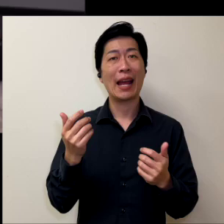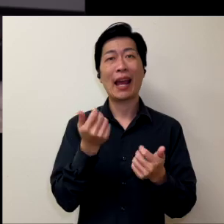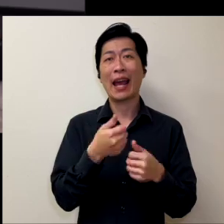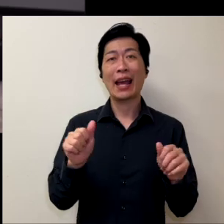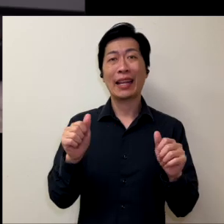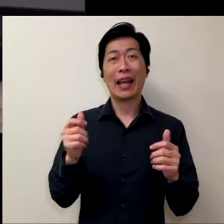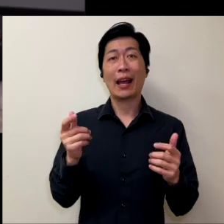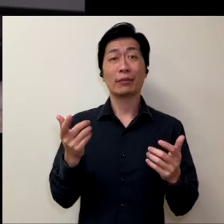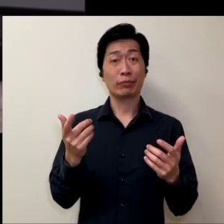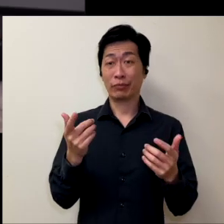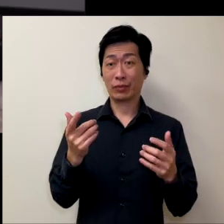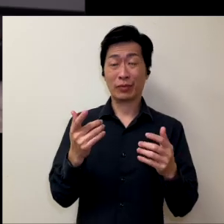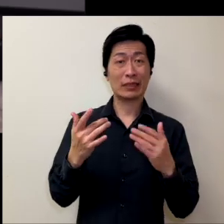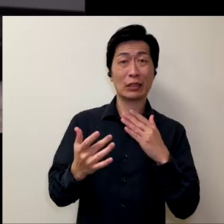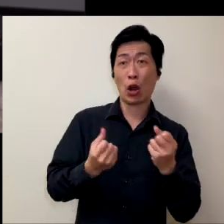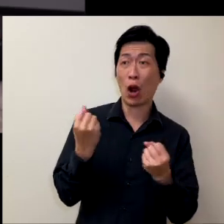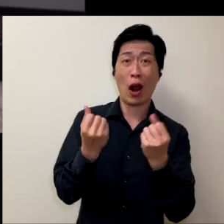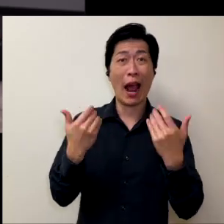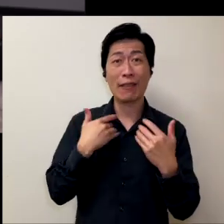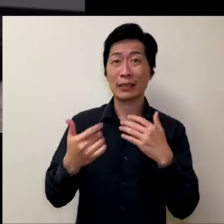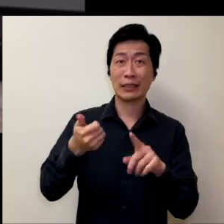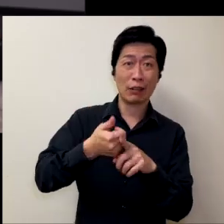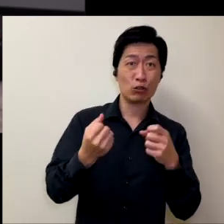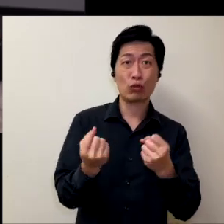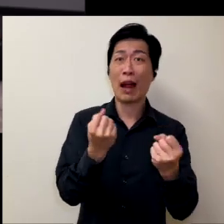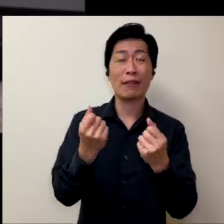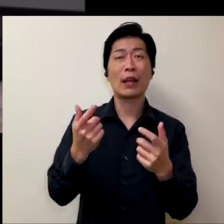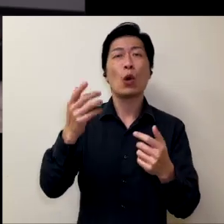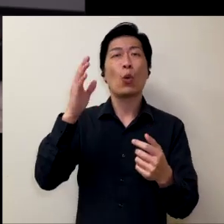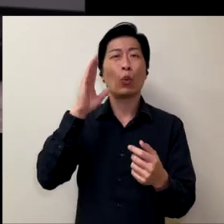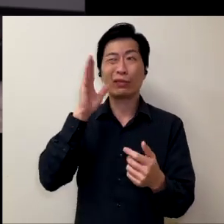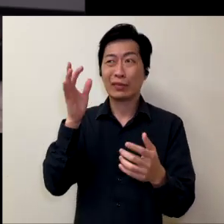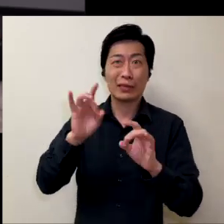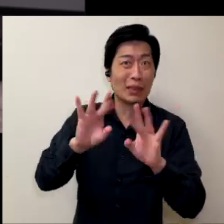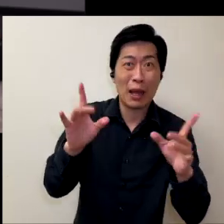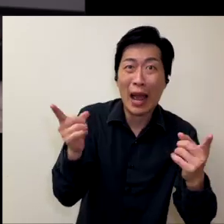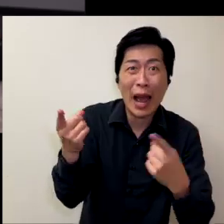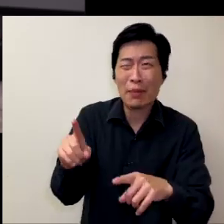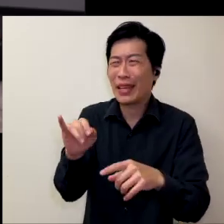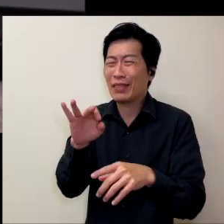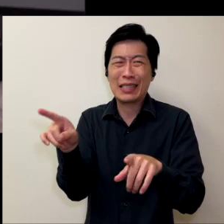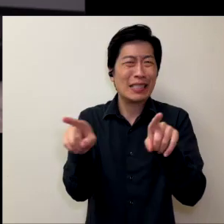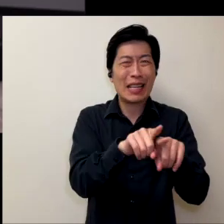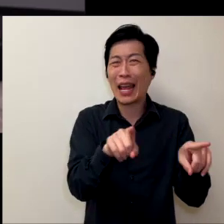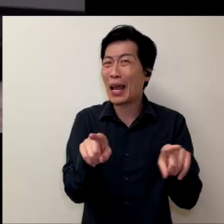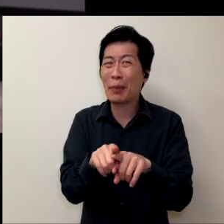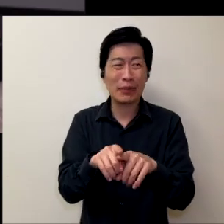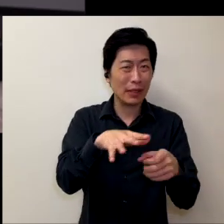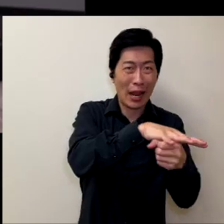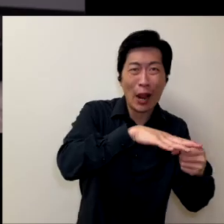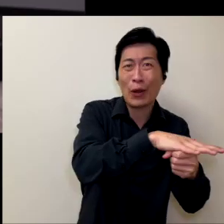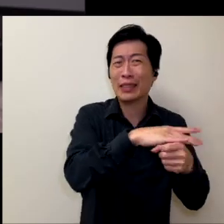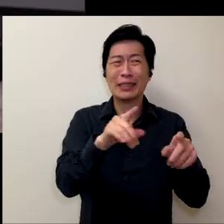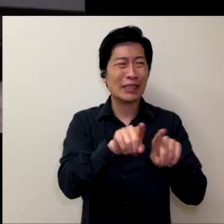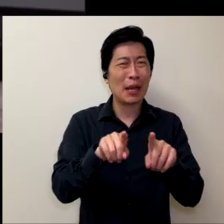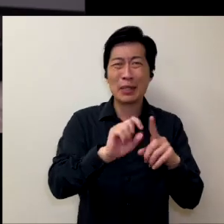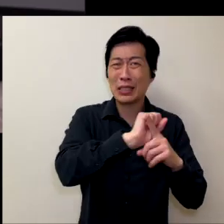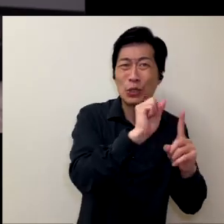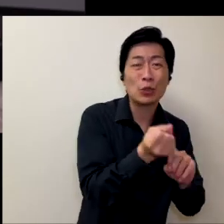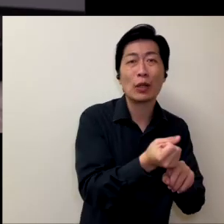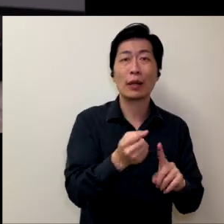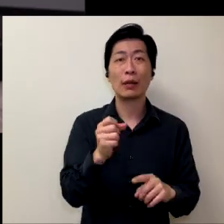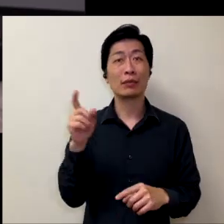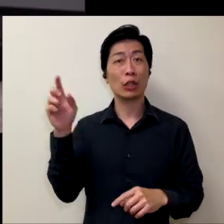mainly because anything that has self-driving and something terrible happening in the same realm or the